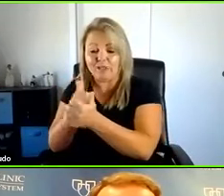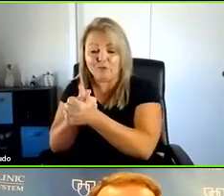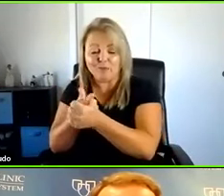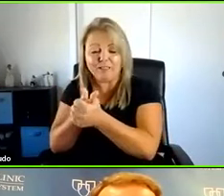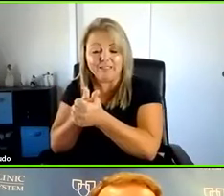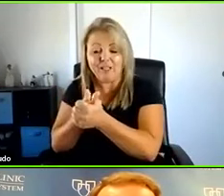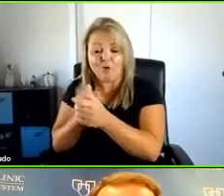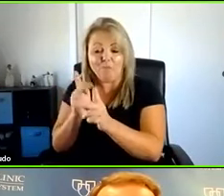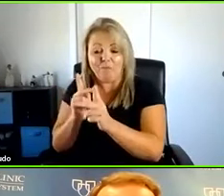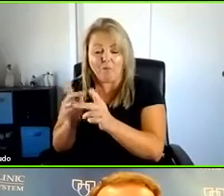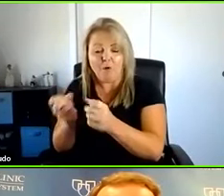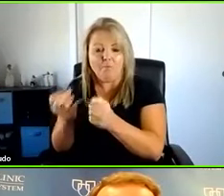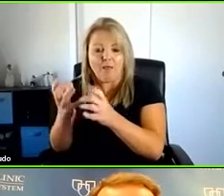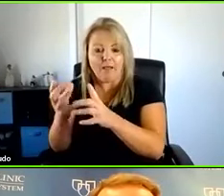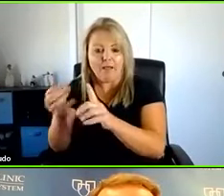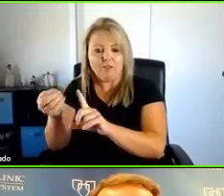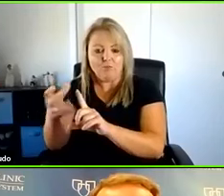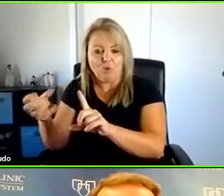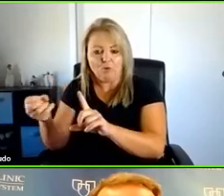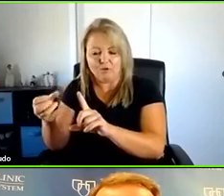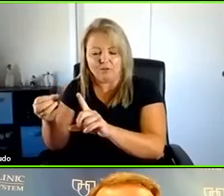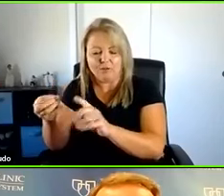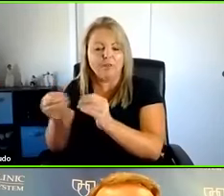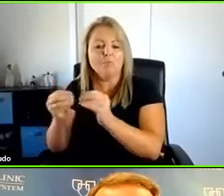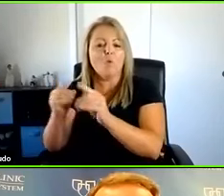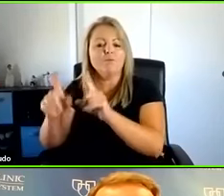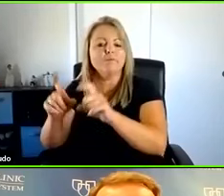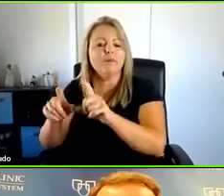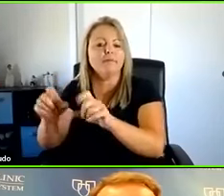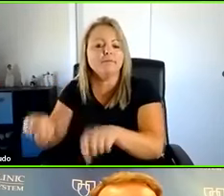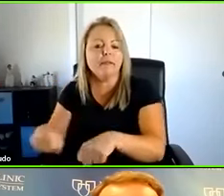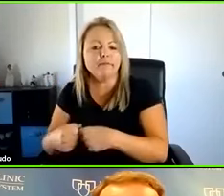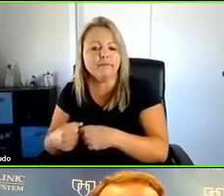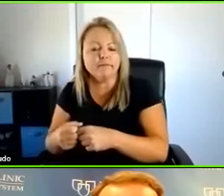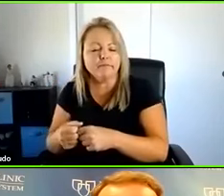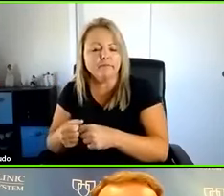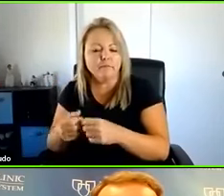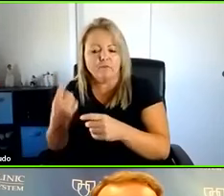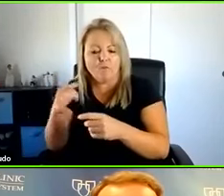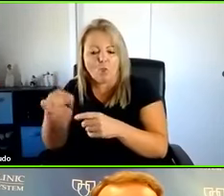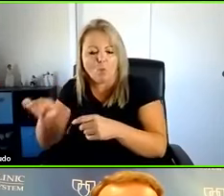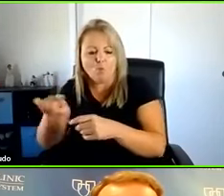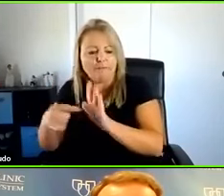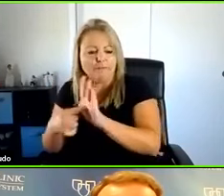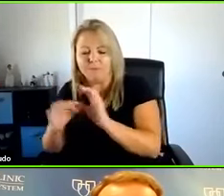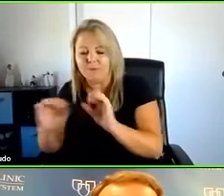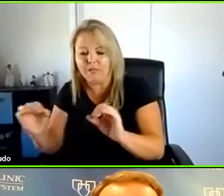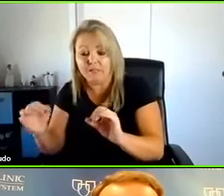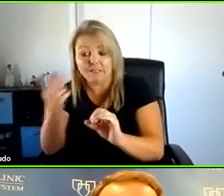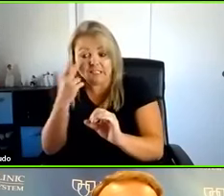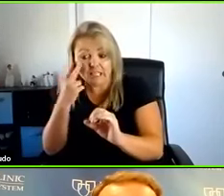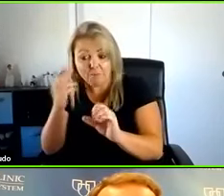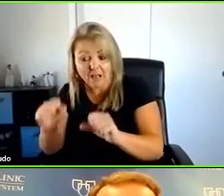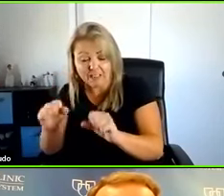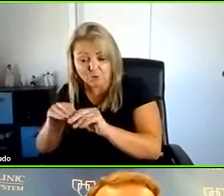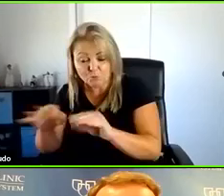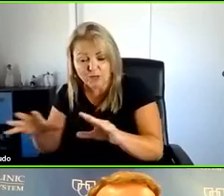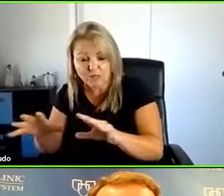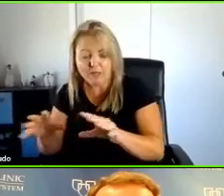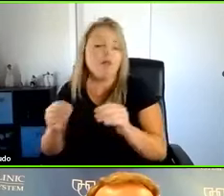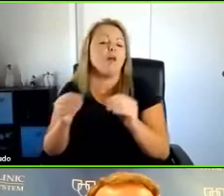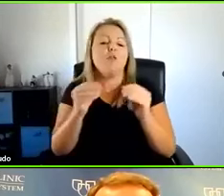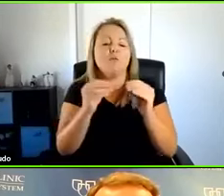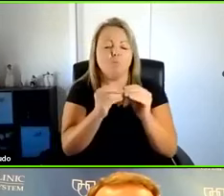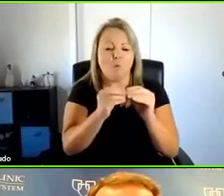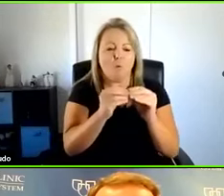significant exposure, we could do additional testing for asymptomatic people to look and see if there was spread. The more platforms we